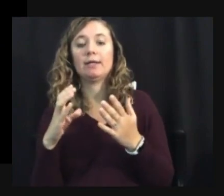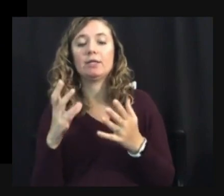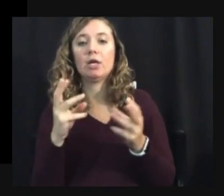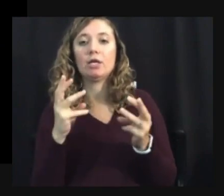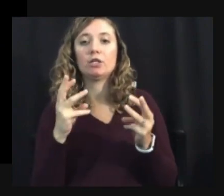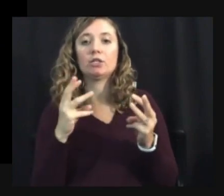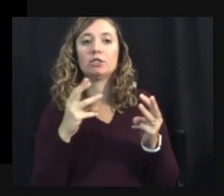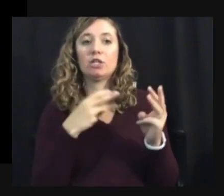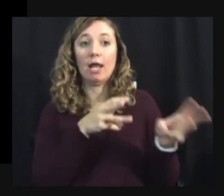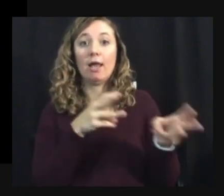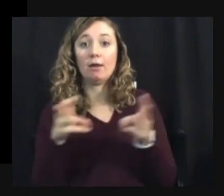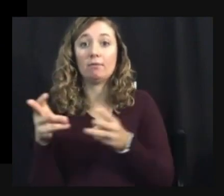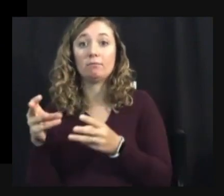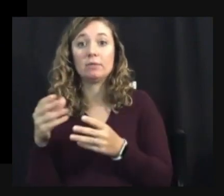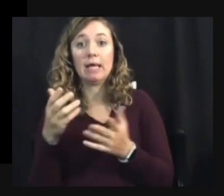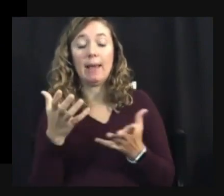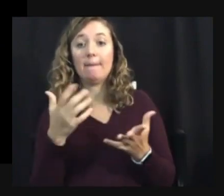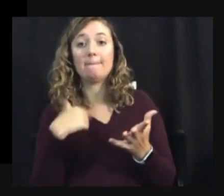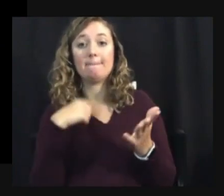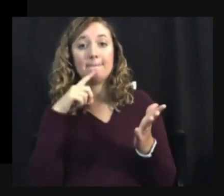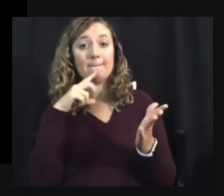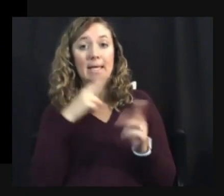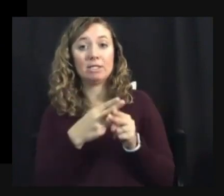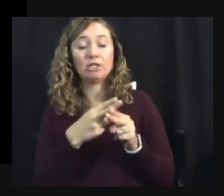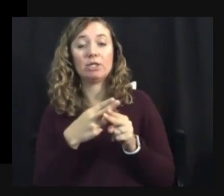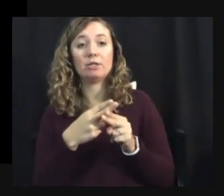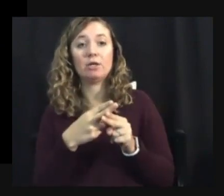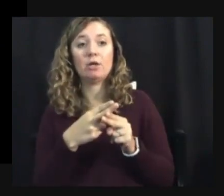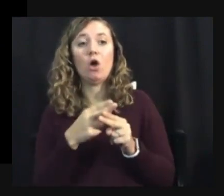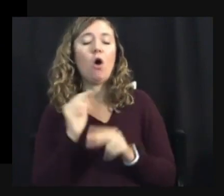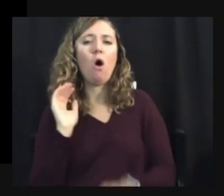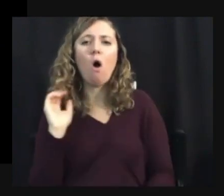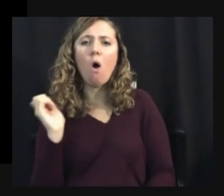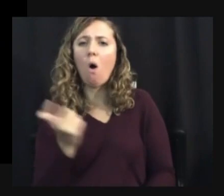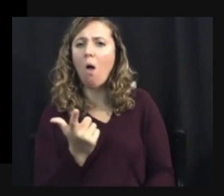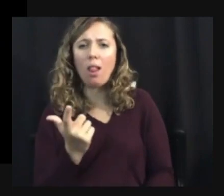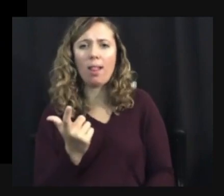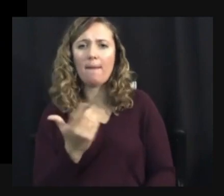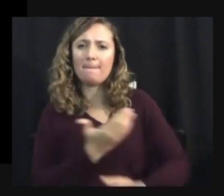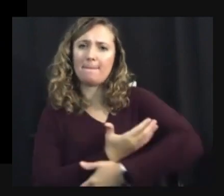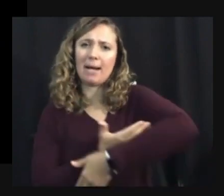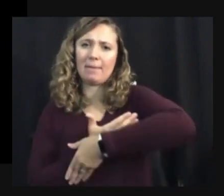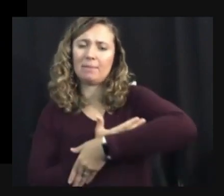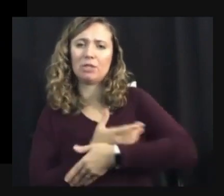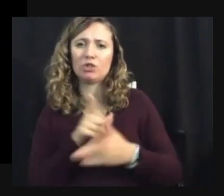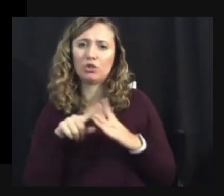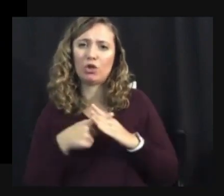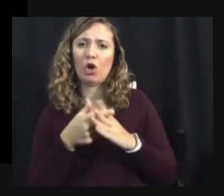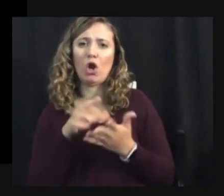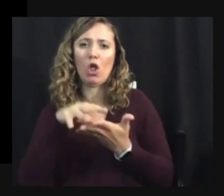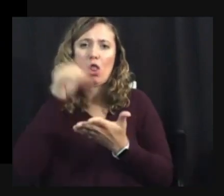I mentioned earlier. Now, all babies start learning how to communicate